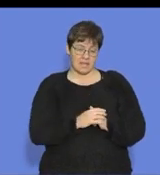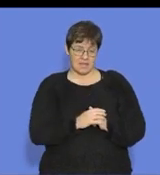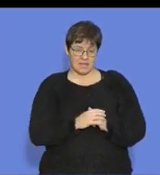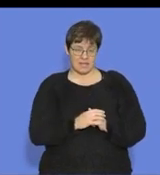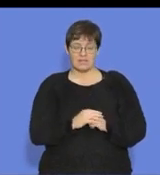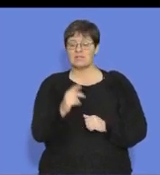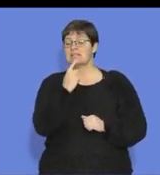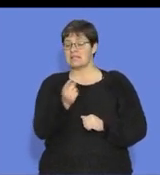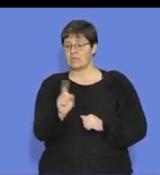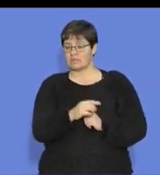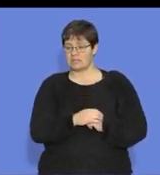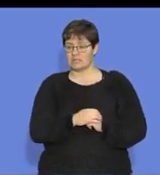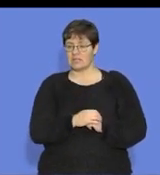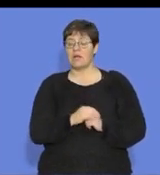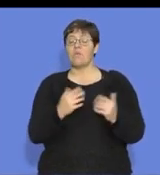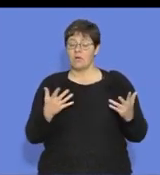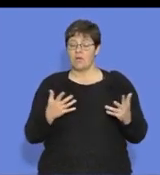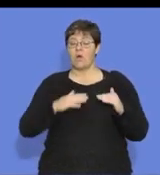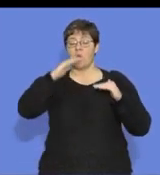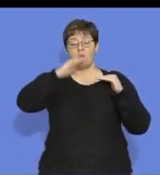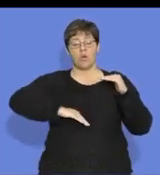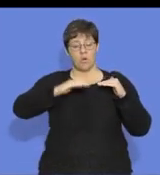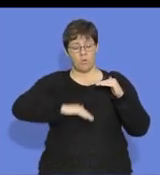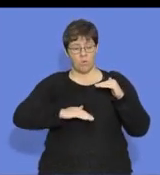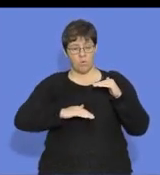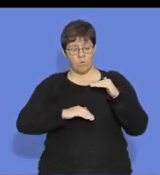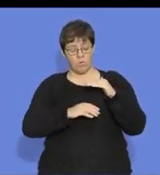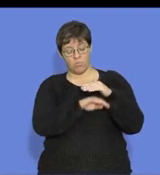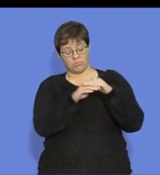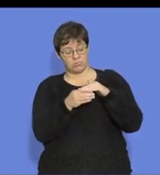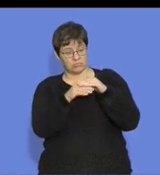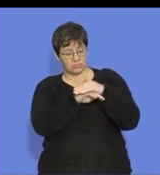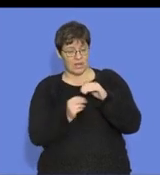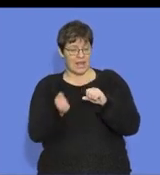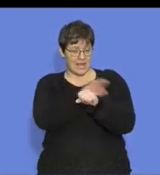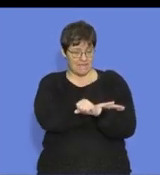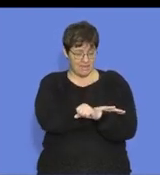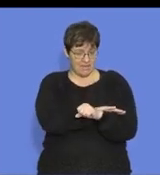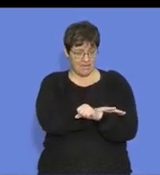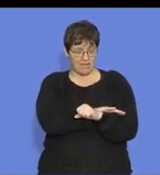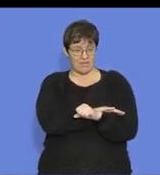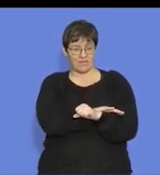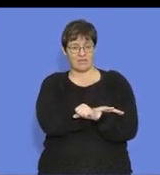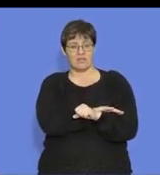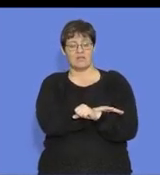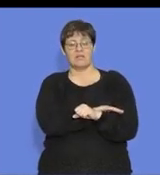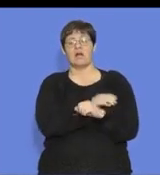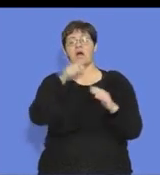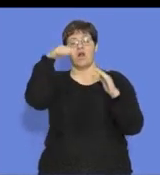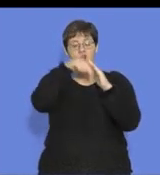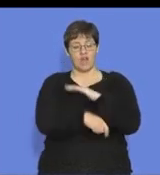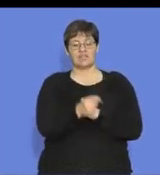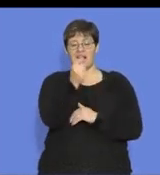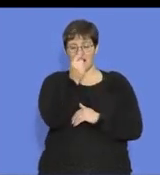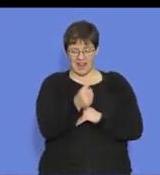say leaves with the lower surface covered by petroleum jelly lost the least